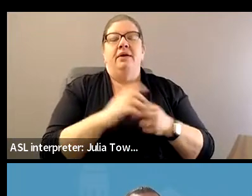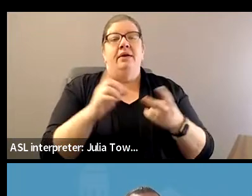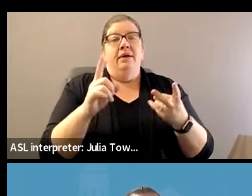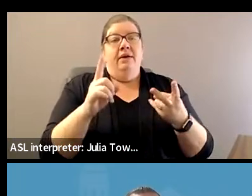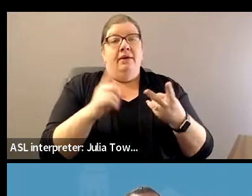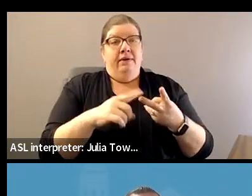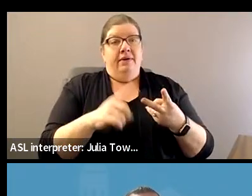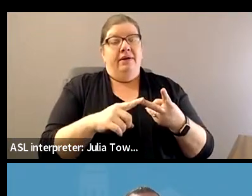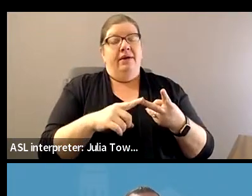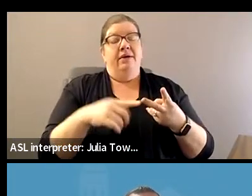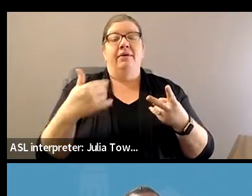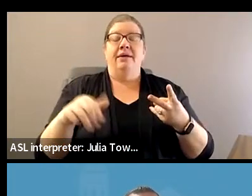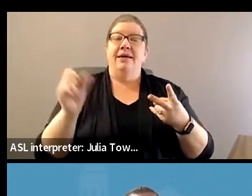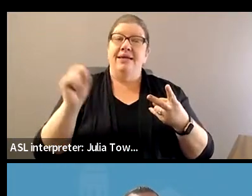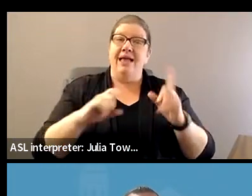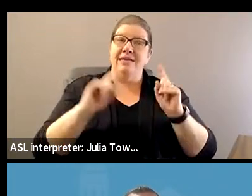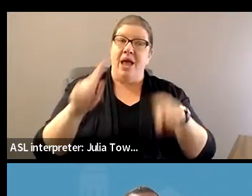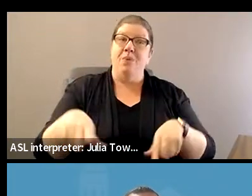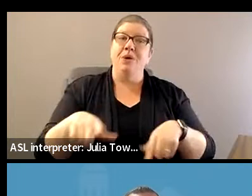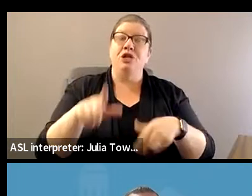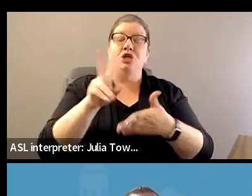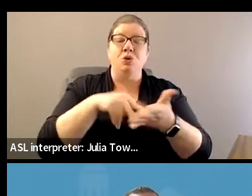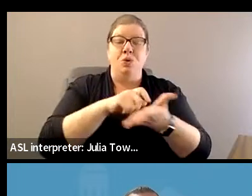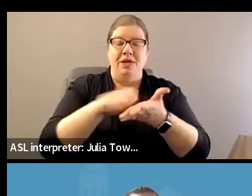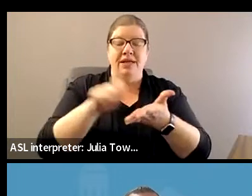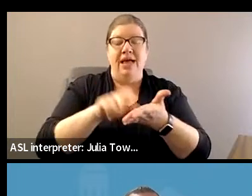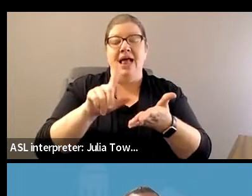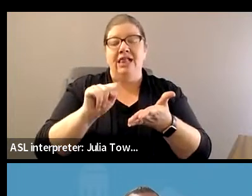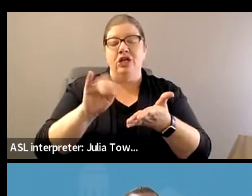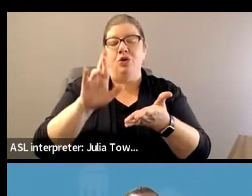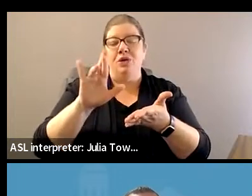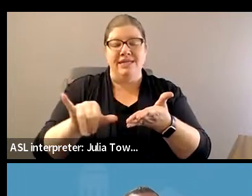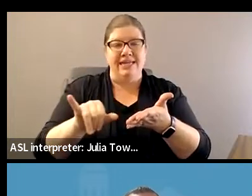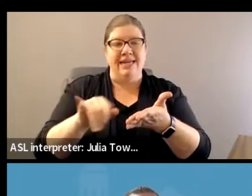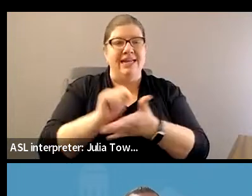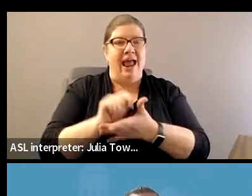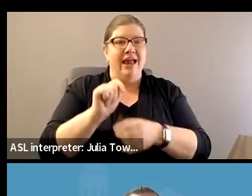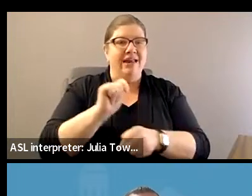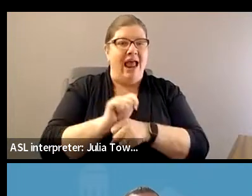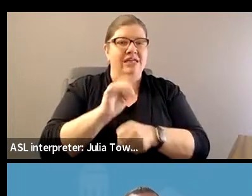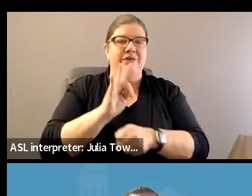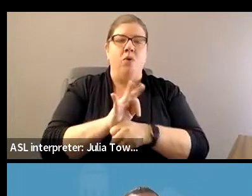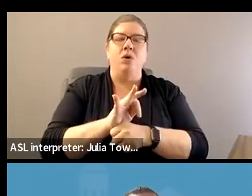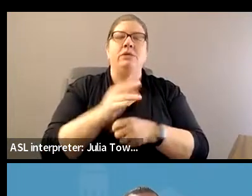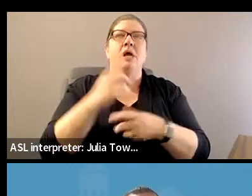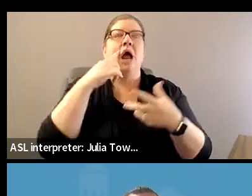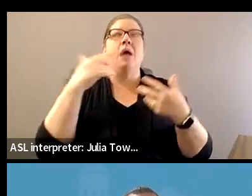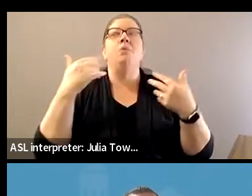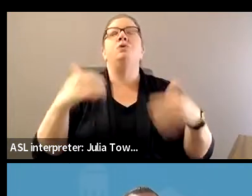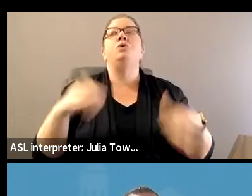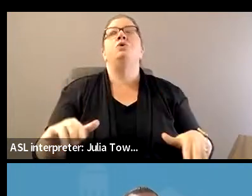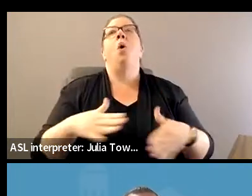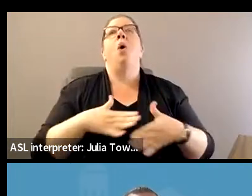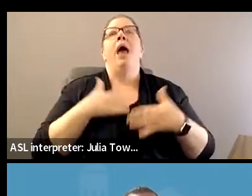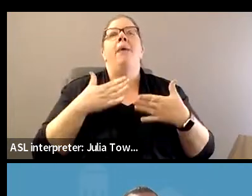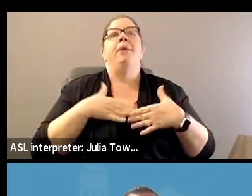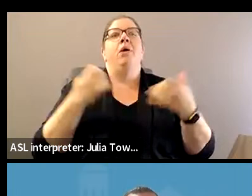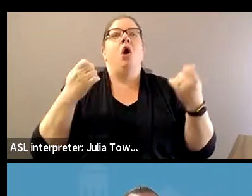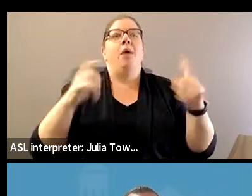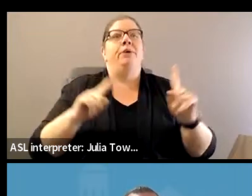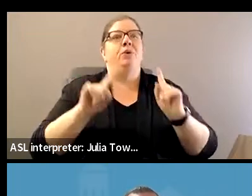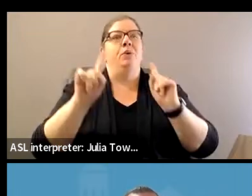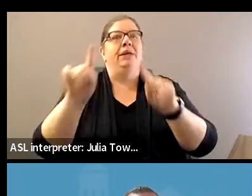second, yes, I was at the literacy task force, and I'm so happy that I got the opportunity